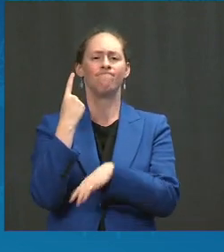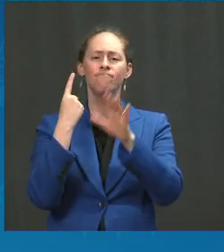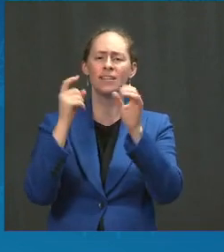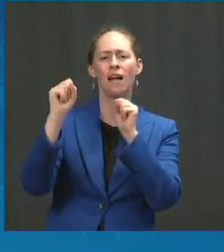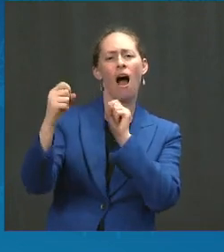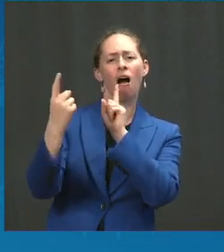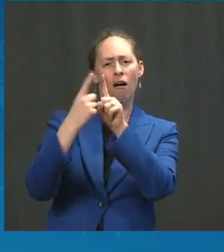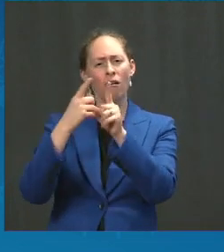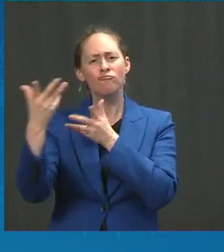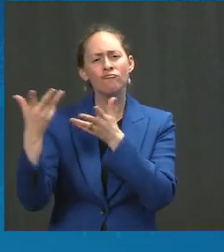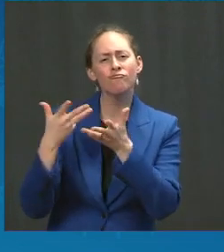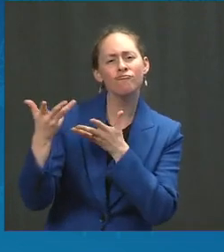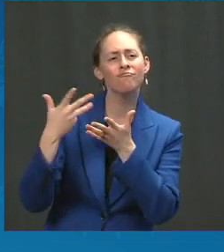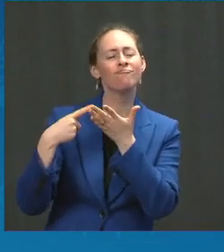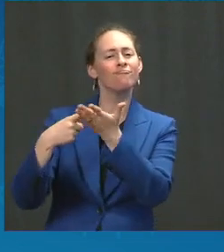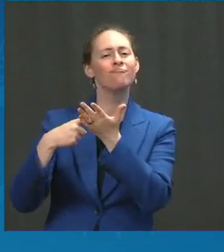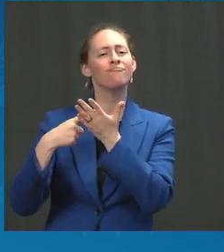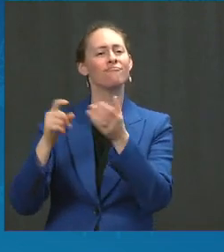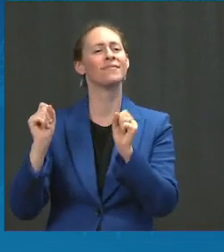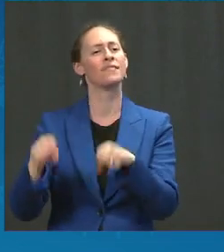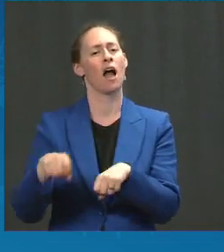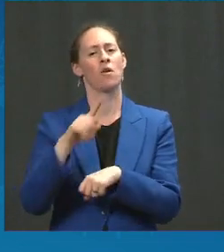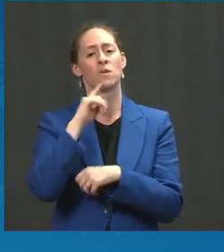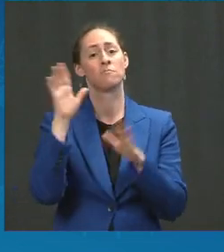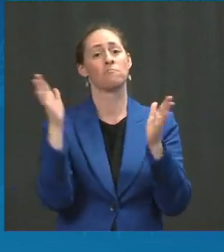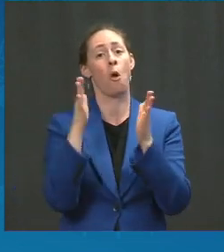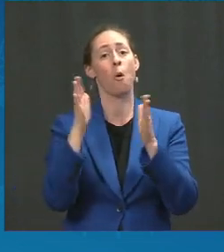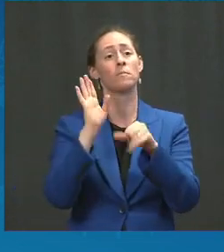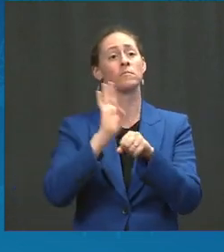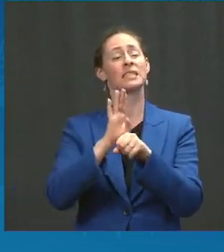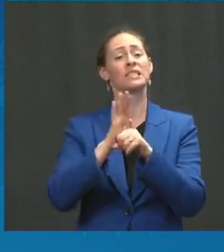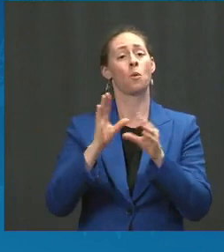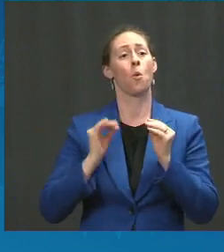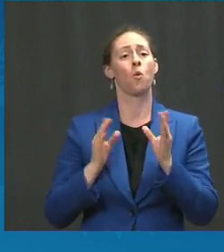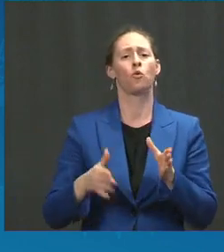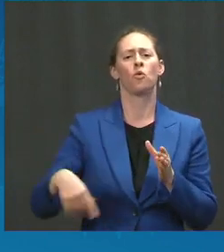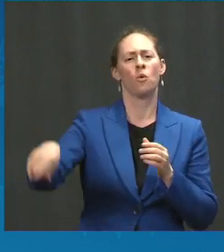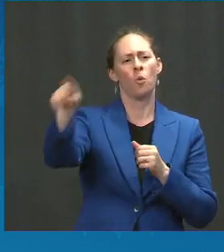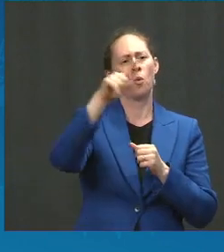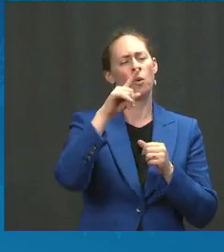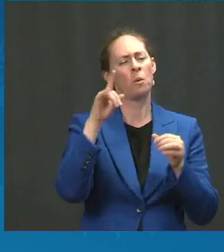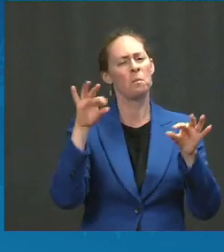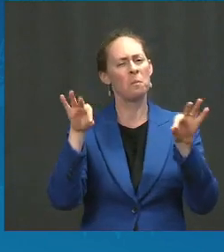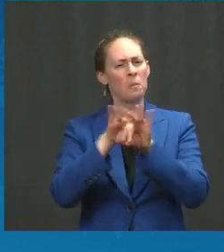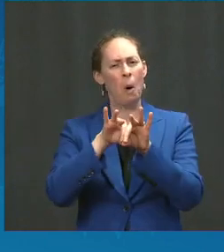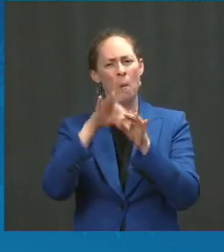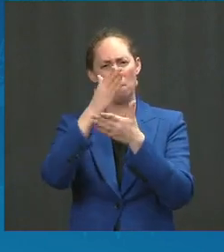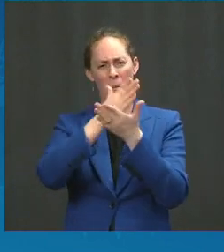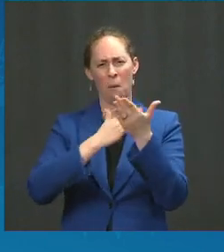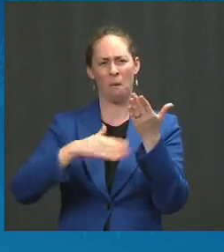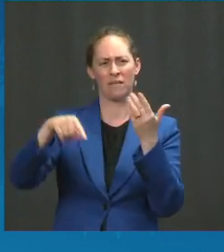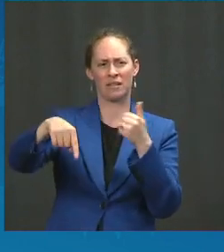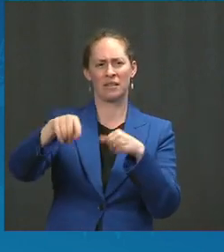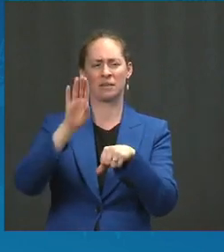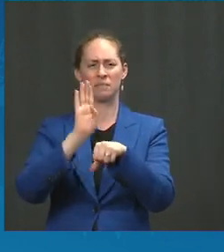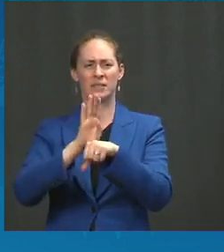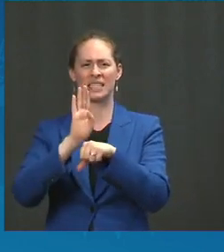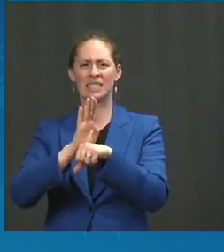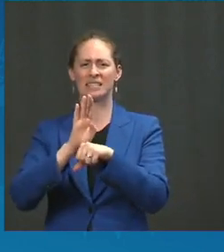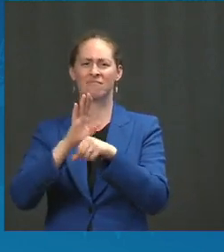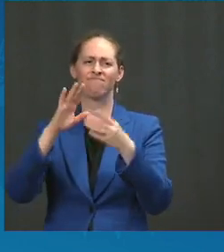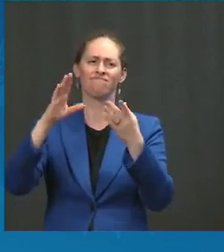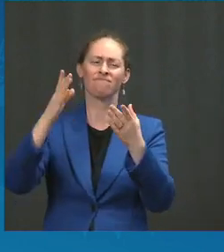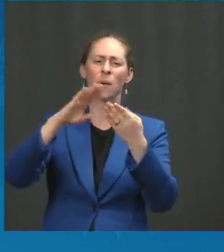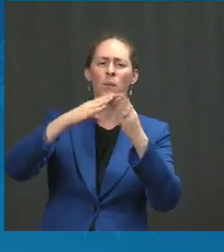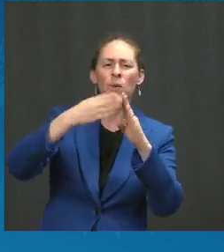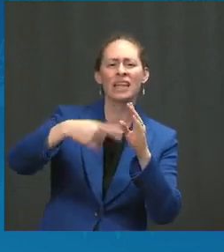mean, really, small businesses are so much, not just intertwined, are so much